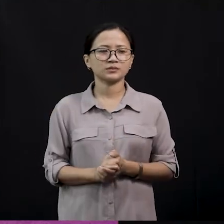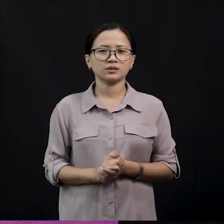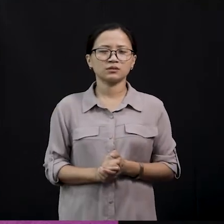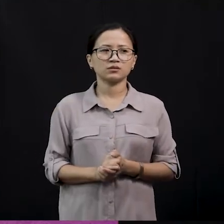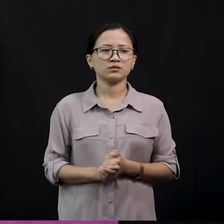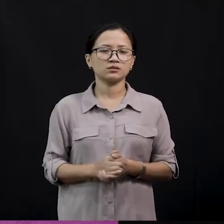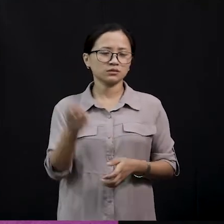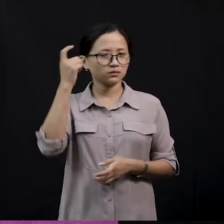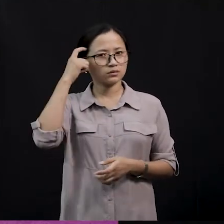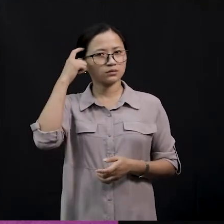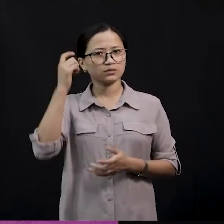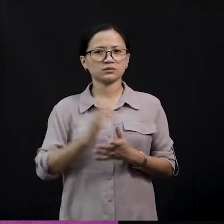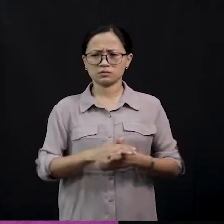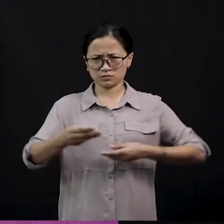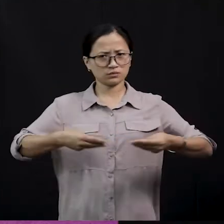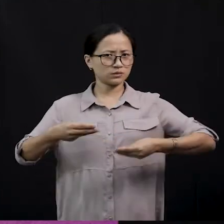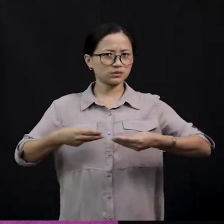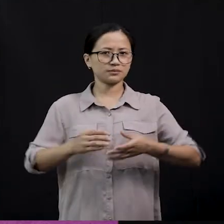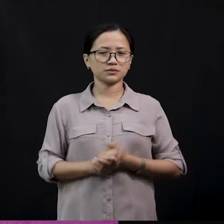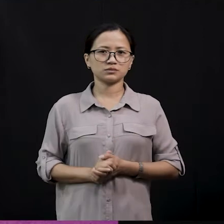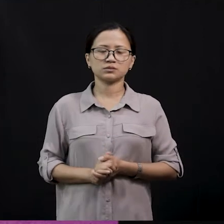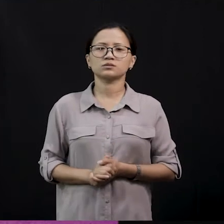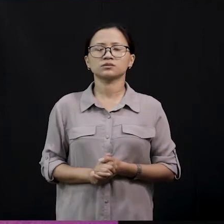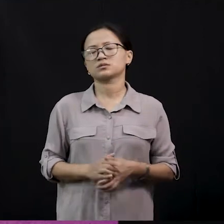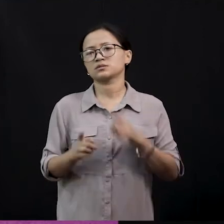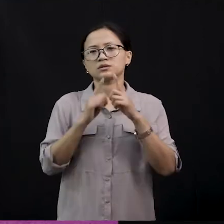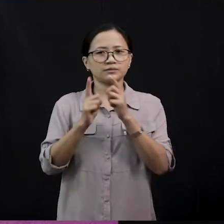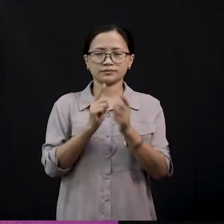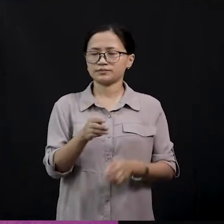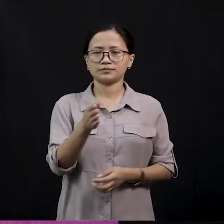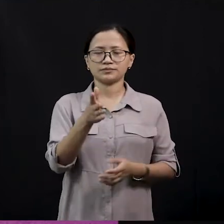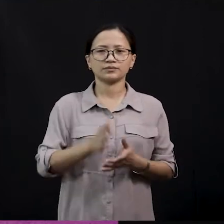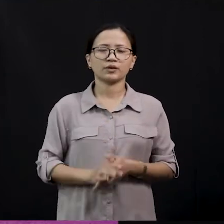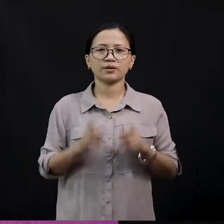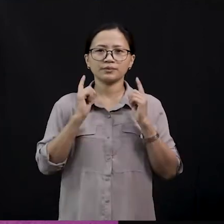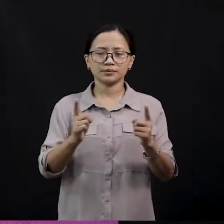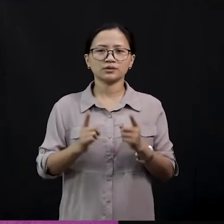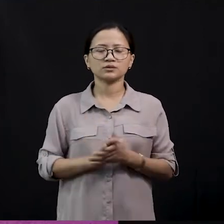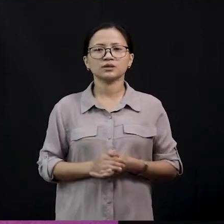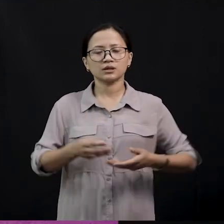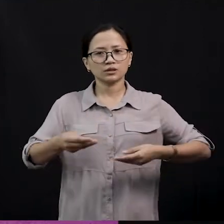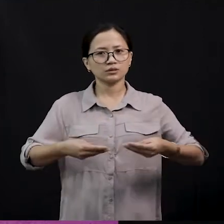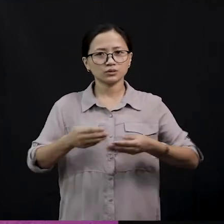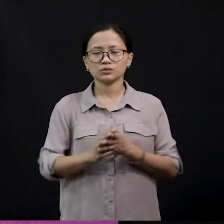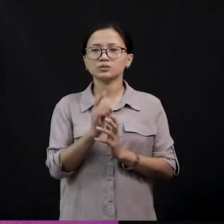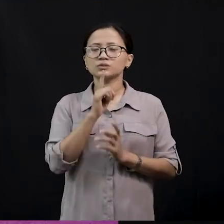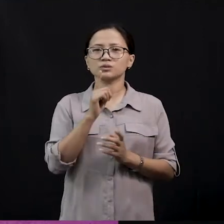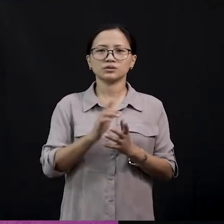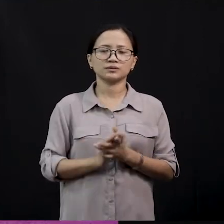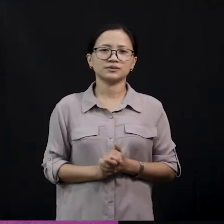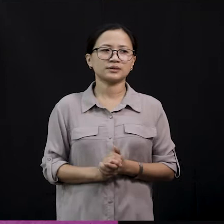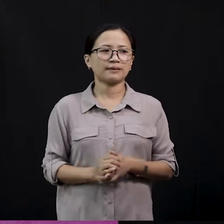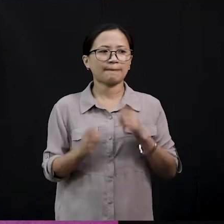first thing that comes to your mind, is it about shopping bargain? We are not talking about that, but we are talking about bargain, which